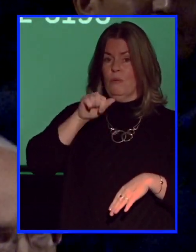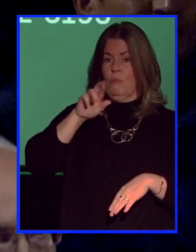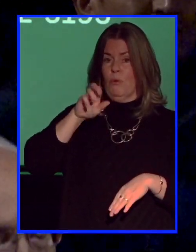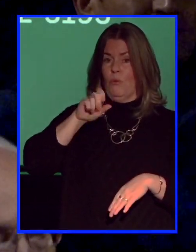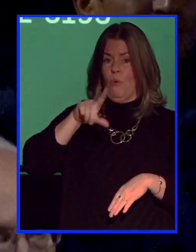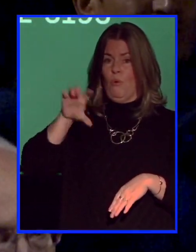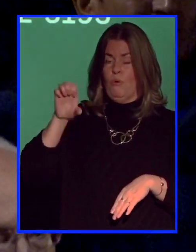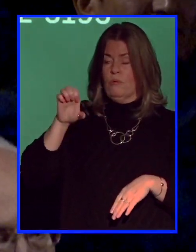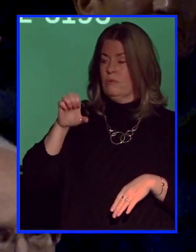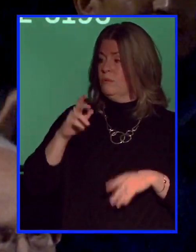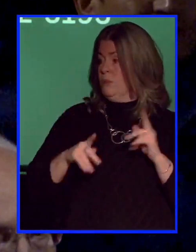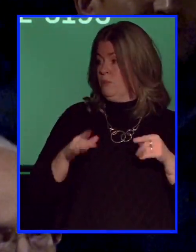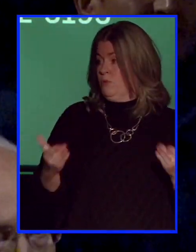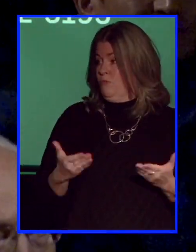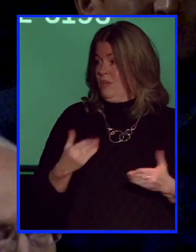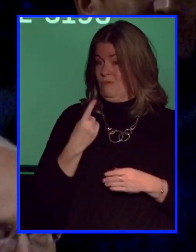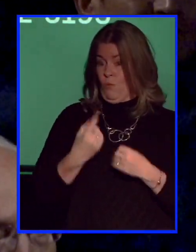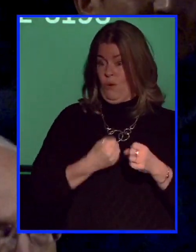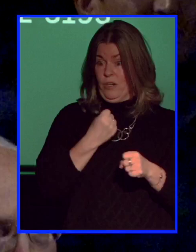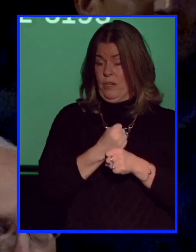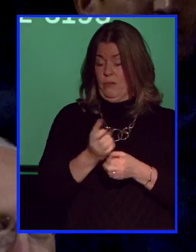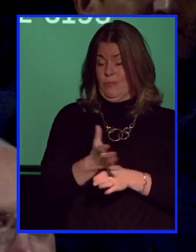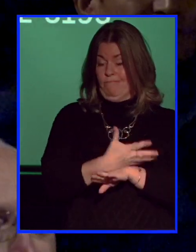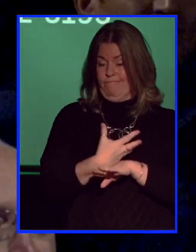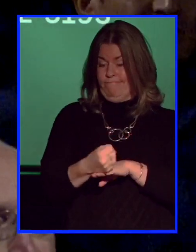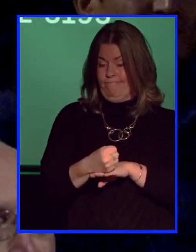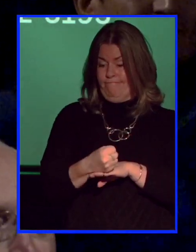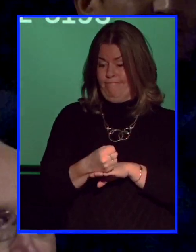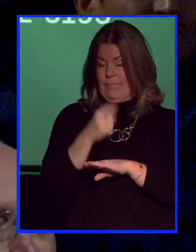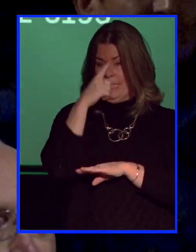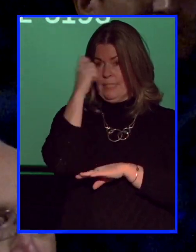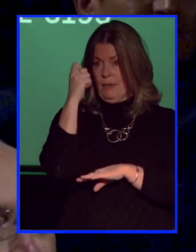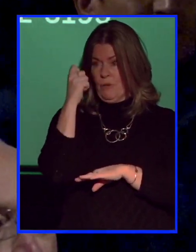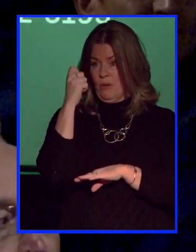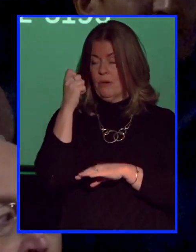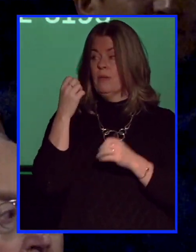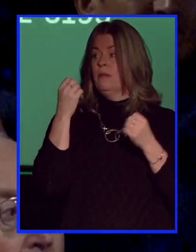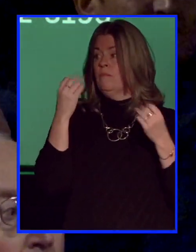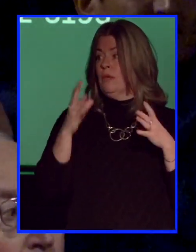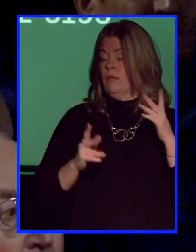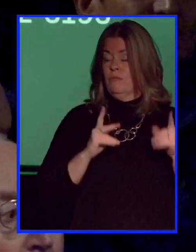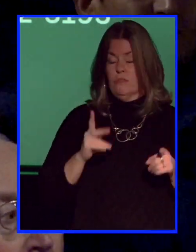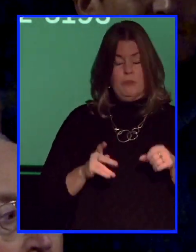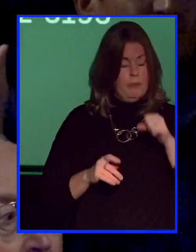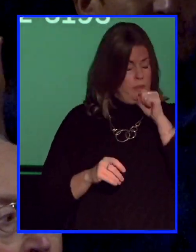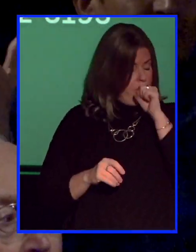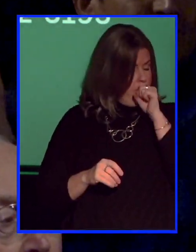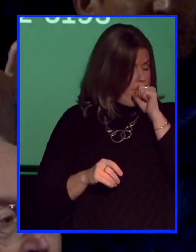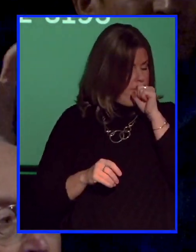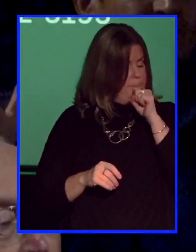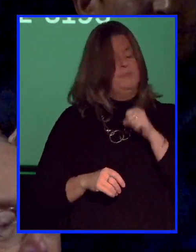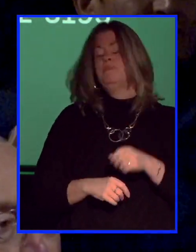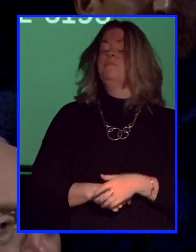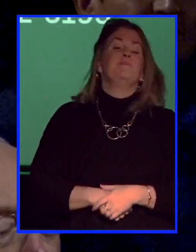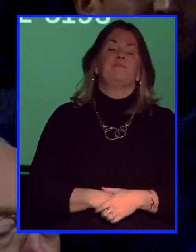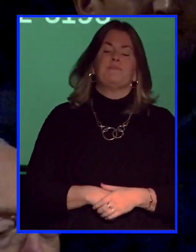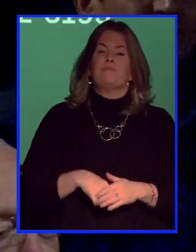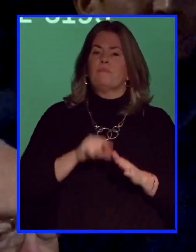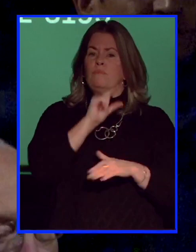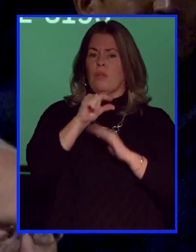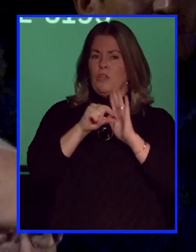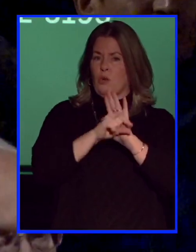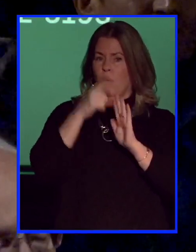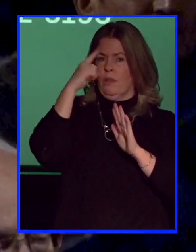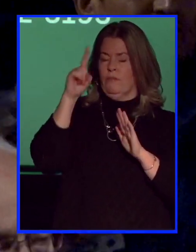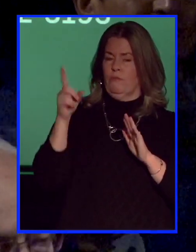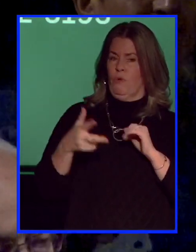for a year will expire in the summer, and many of them either need to they qualify for